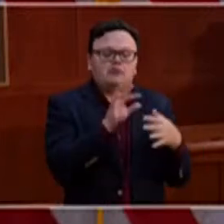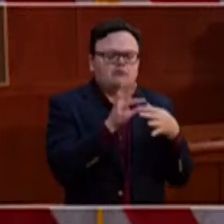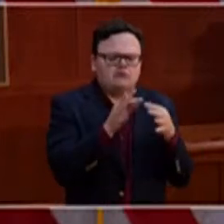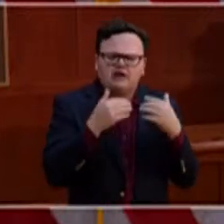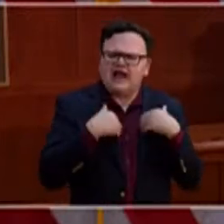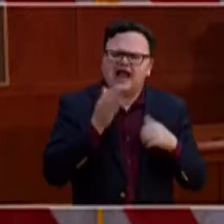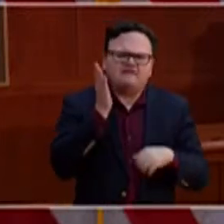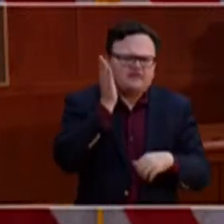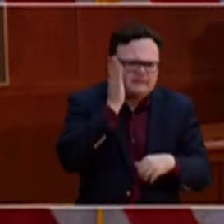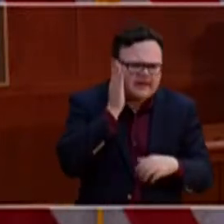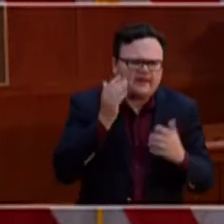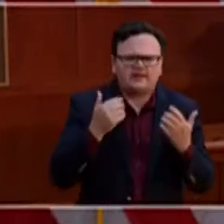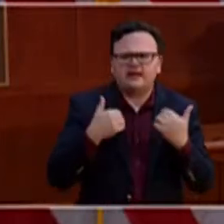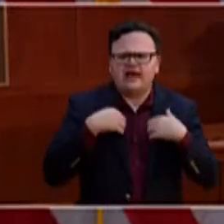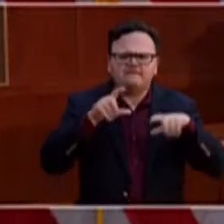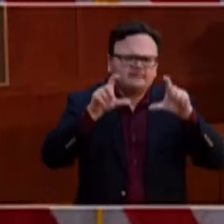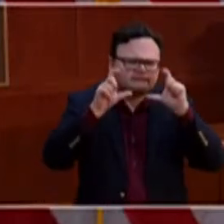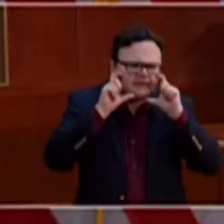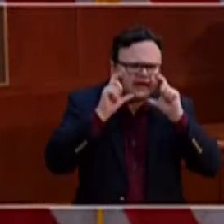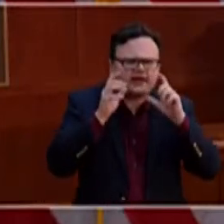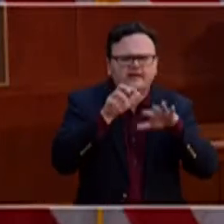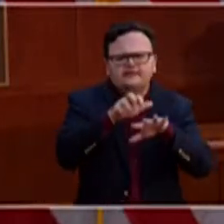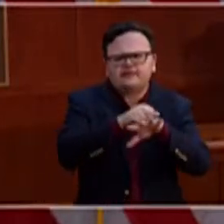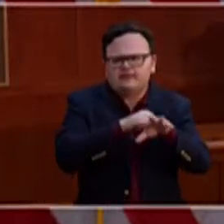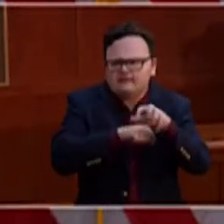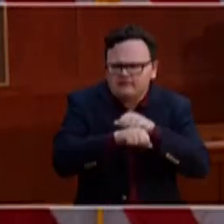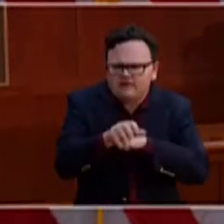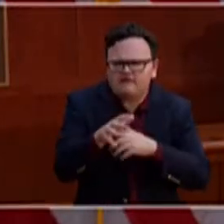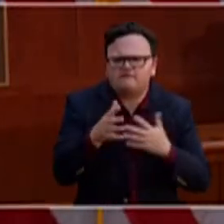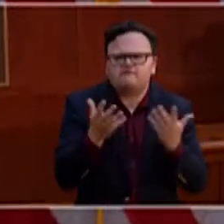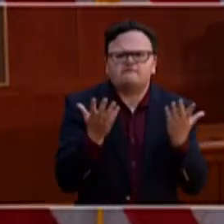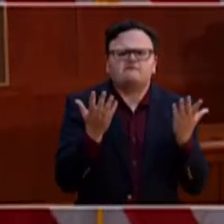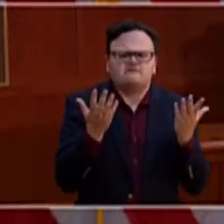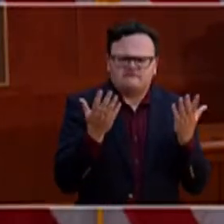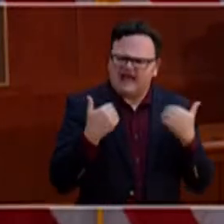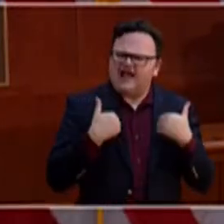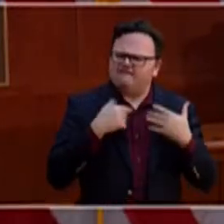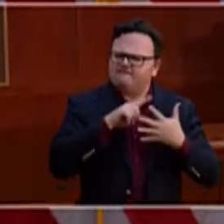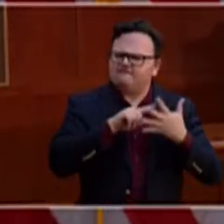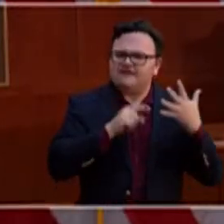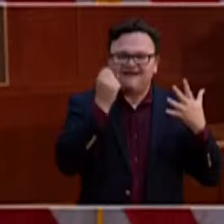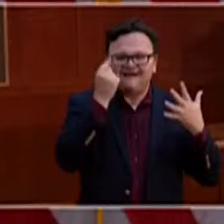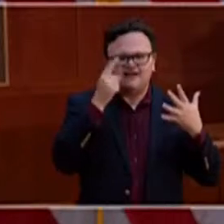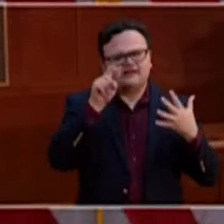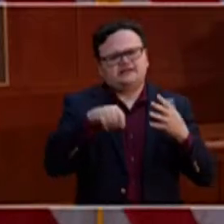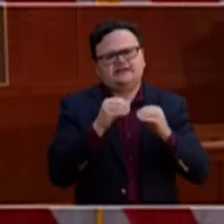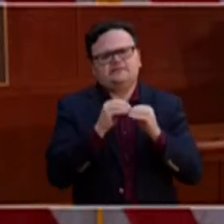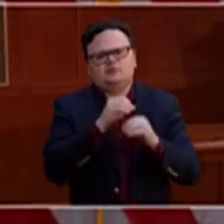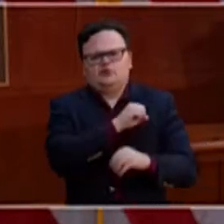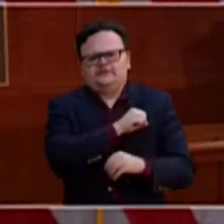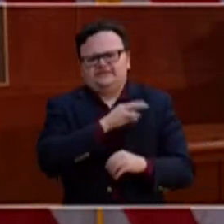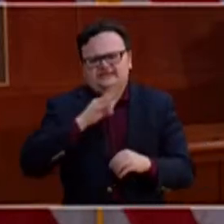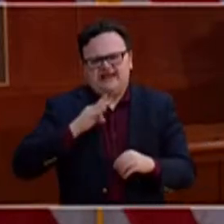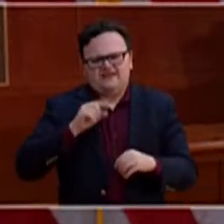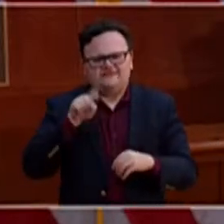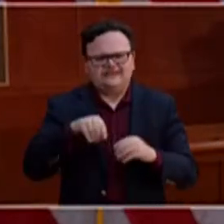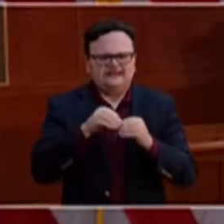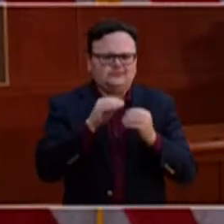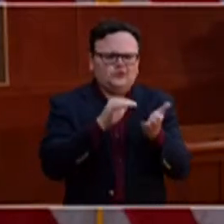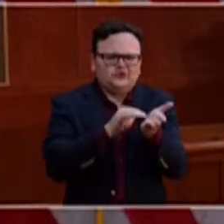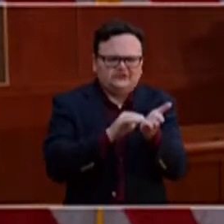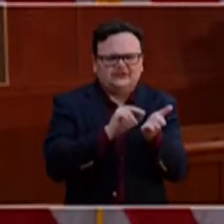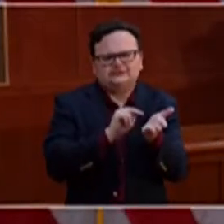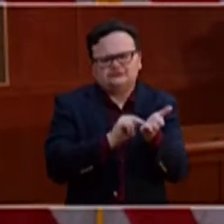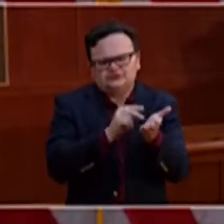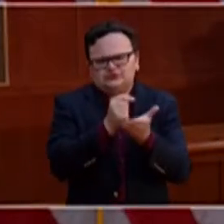equipment, I got PPE. I just want to make sure I have enough staff to be able to handle whatever comes down the pike. Part of that is some of